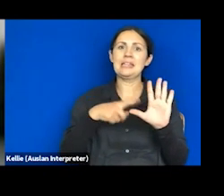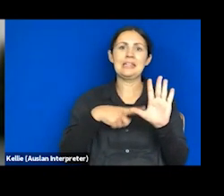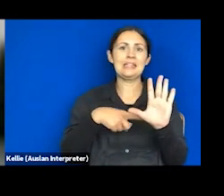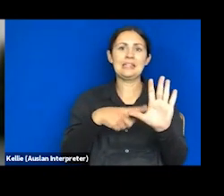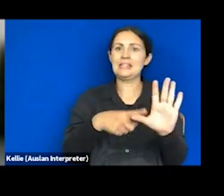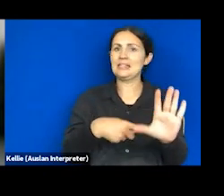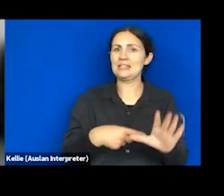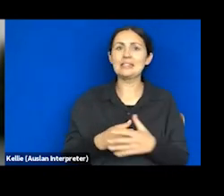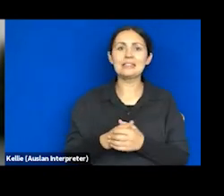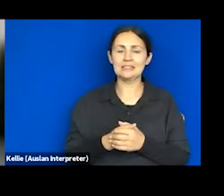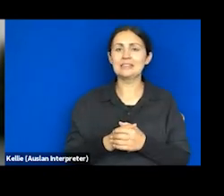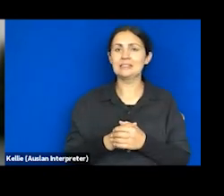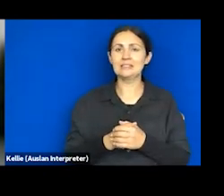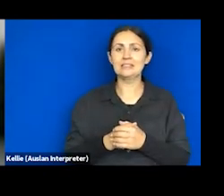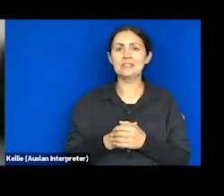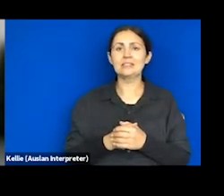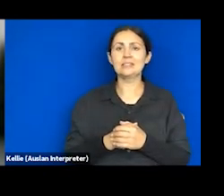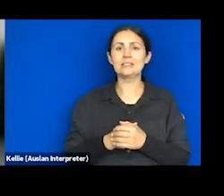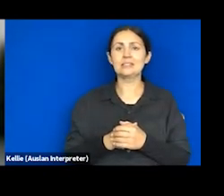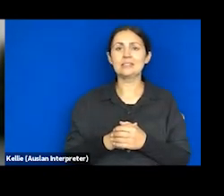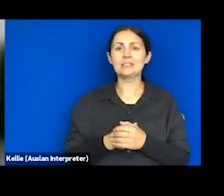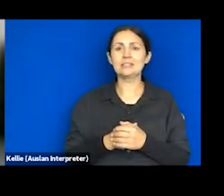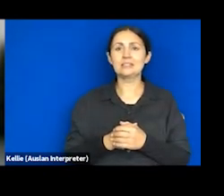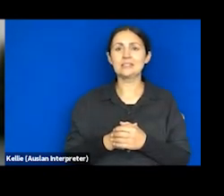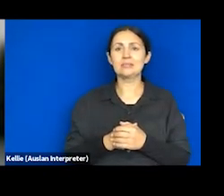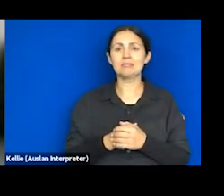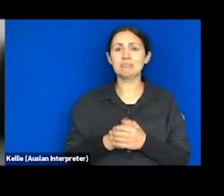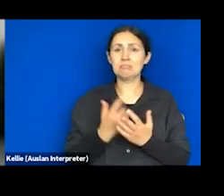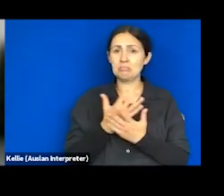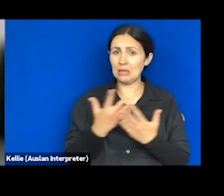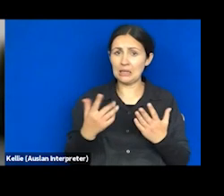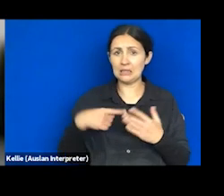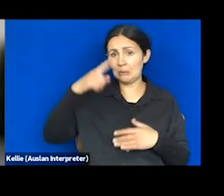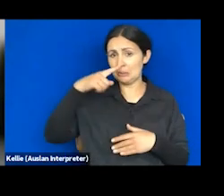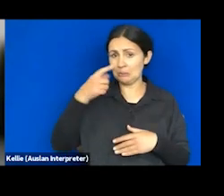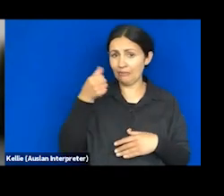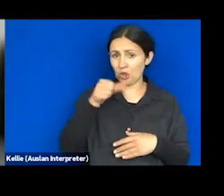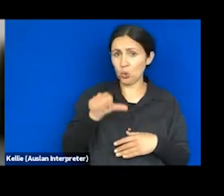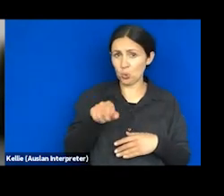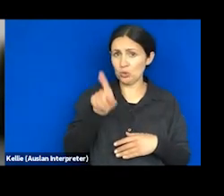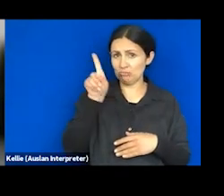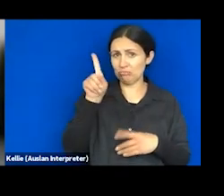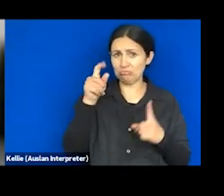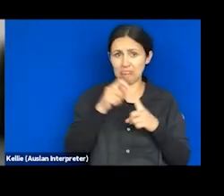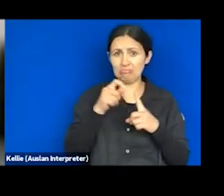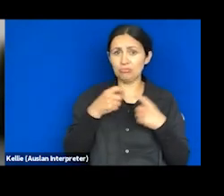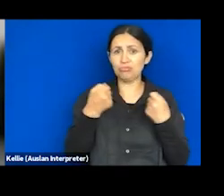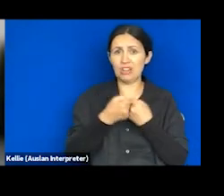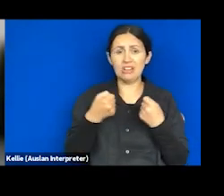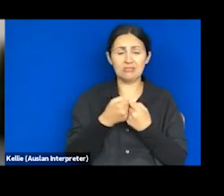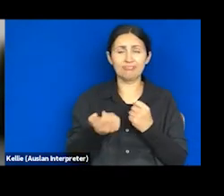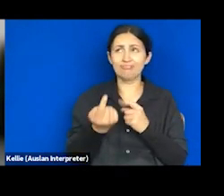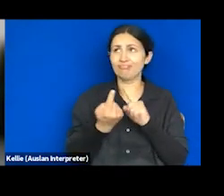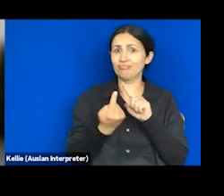and its history with humanity is also fairly well documented. even back